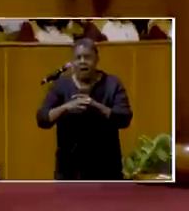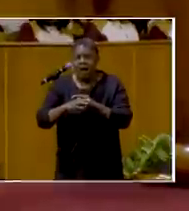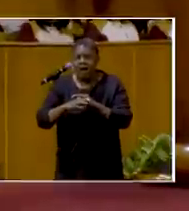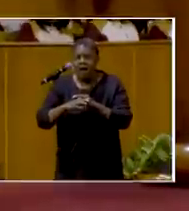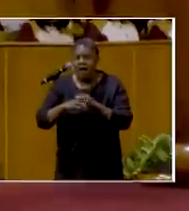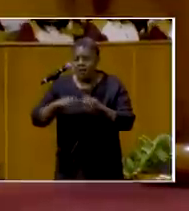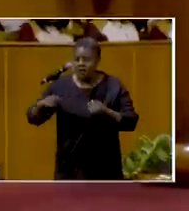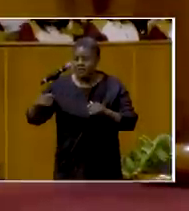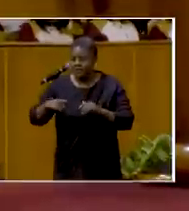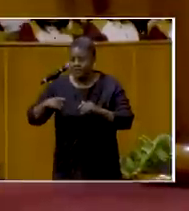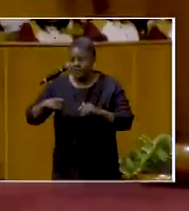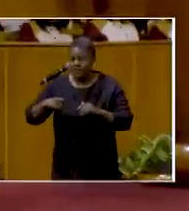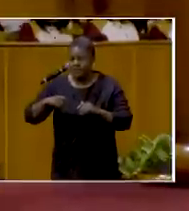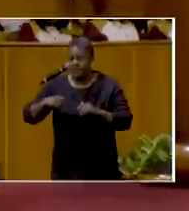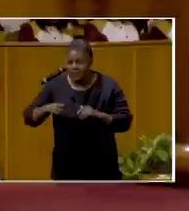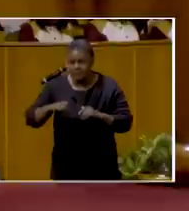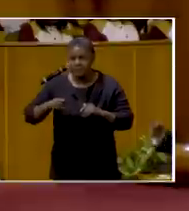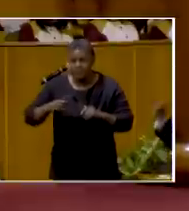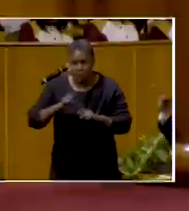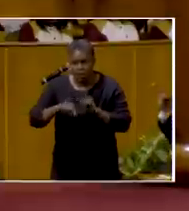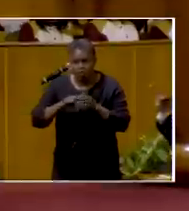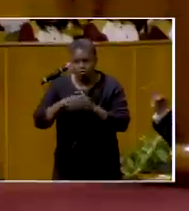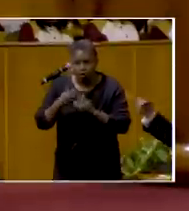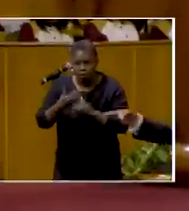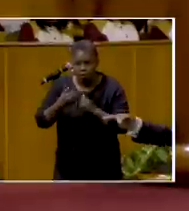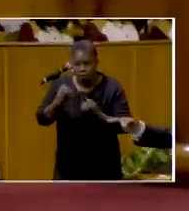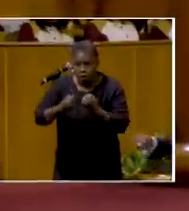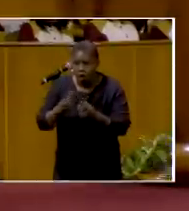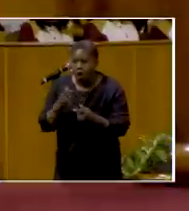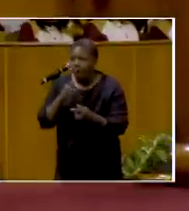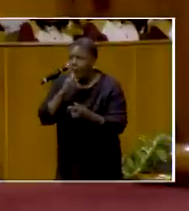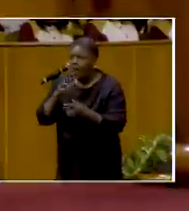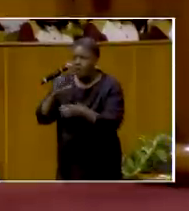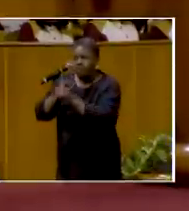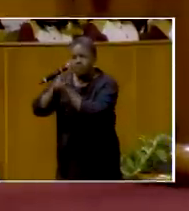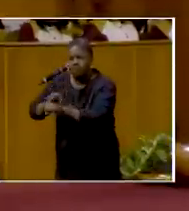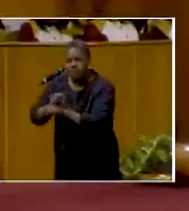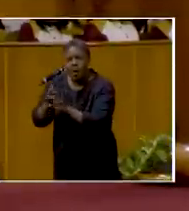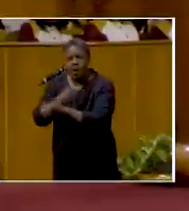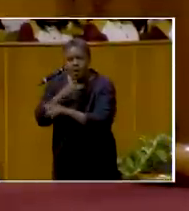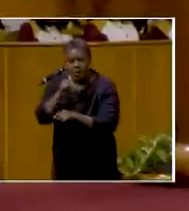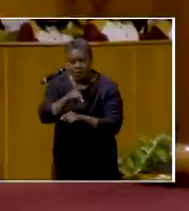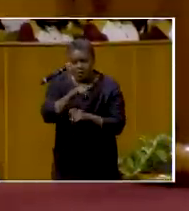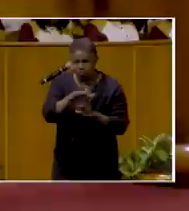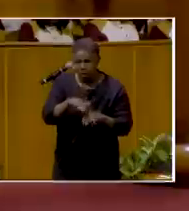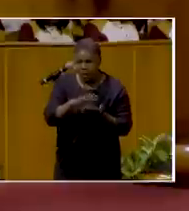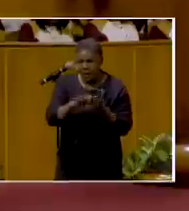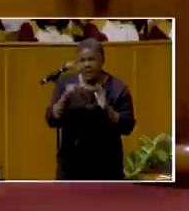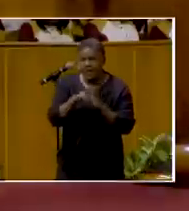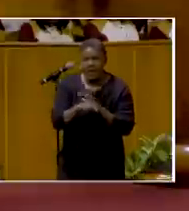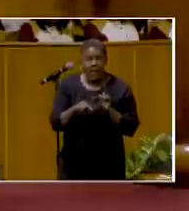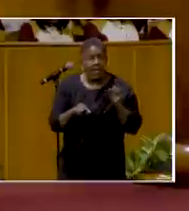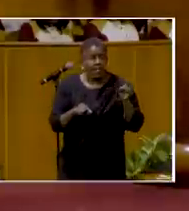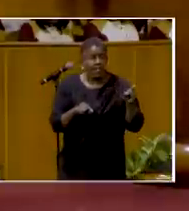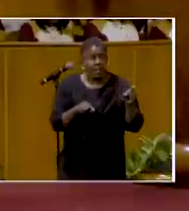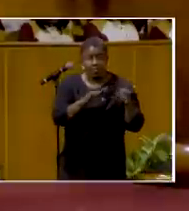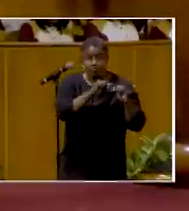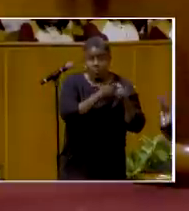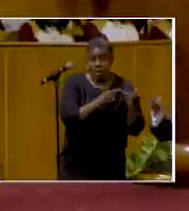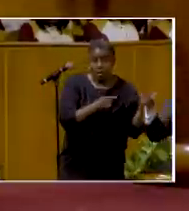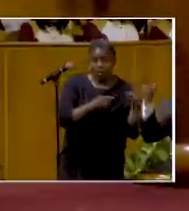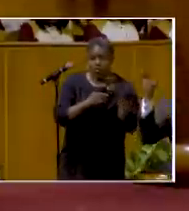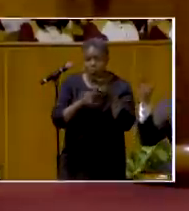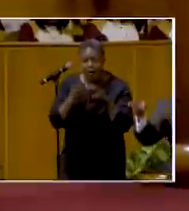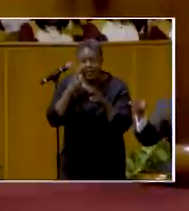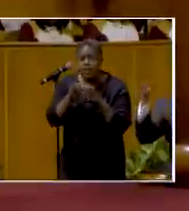start? Why doesn't God make the drunk driver get arrested before the child has been hit? This group looks at you and says, you